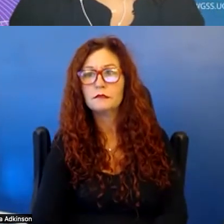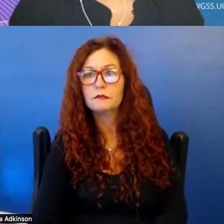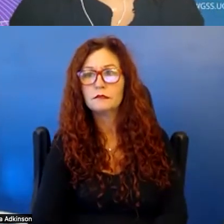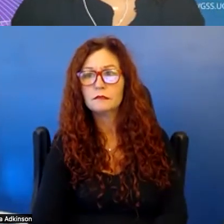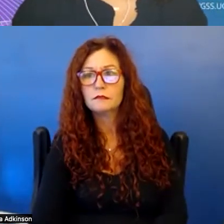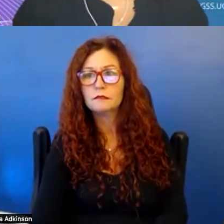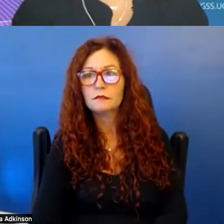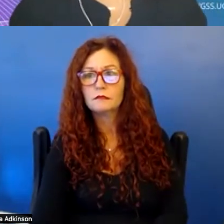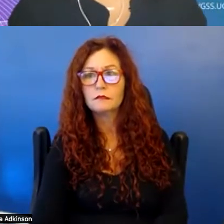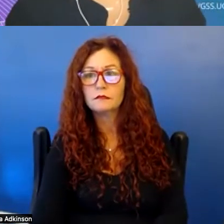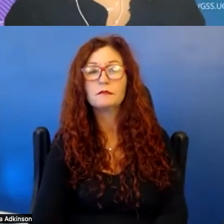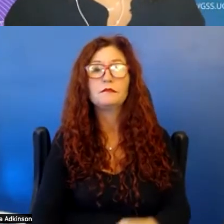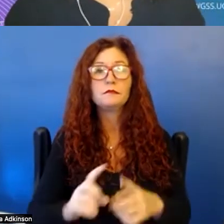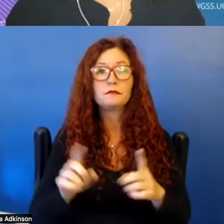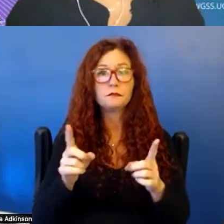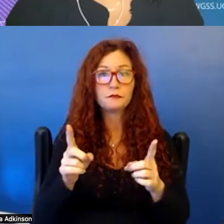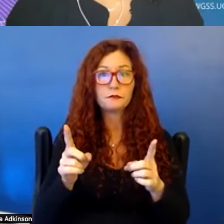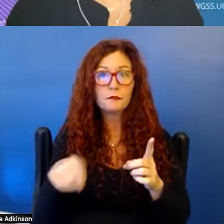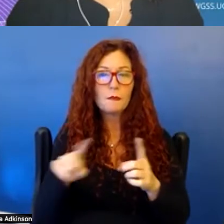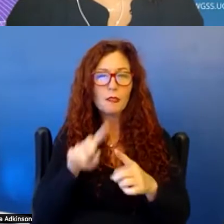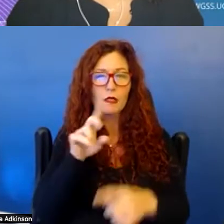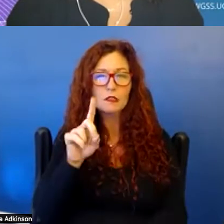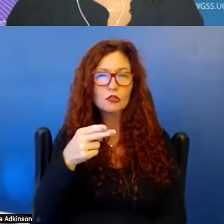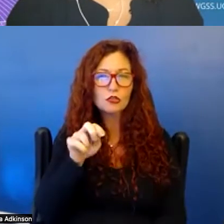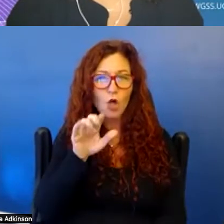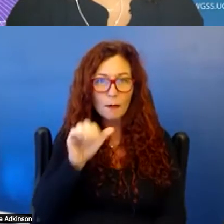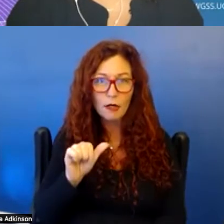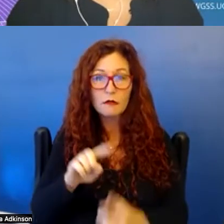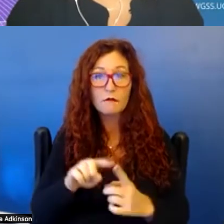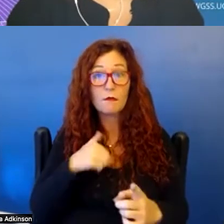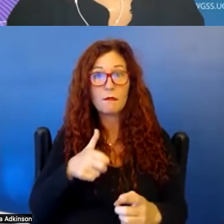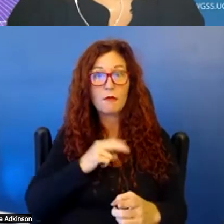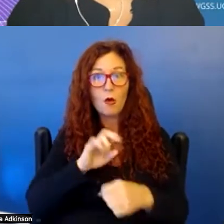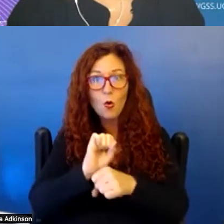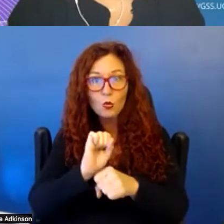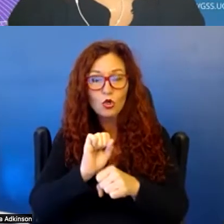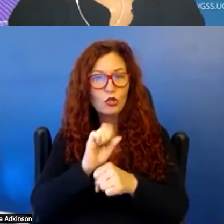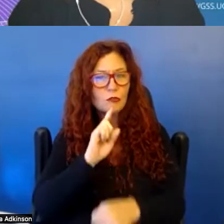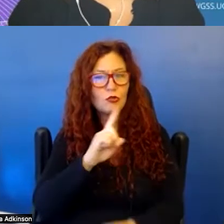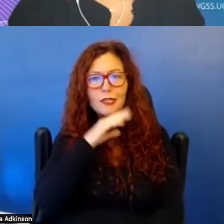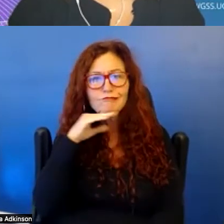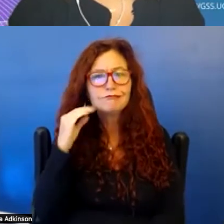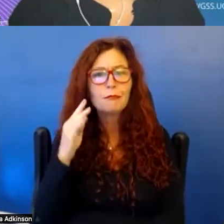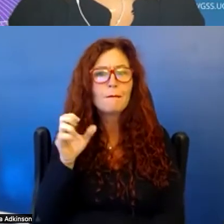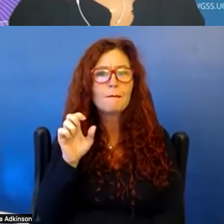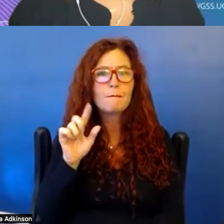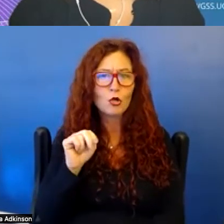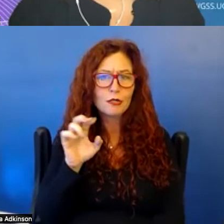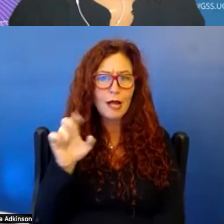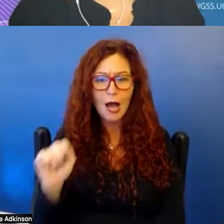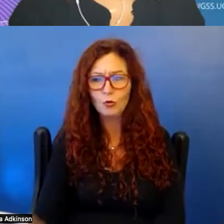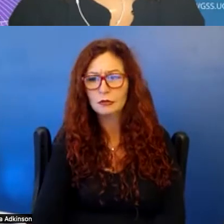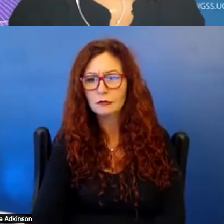just it for my own work, because I'm burning out, and also just really wanting to offer resources